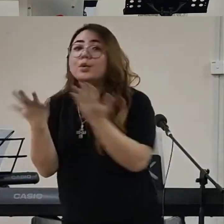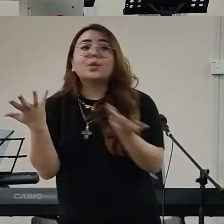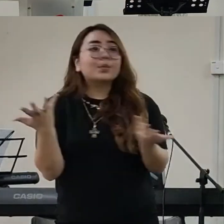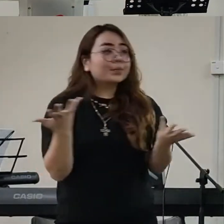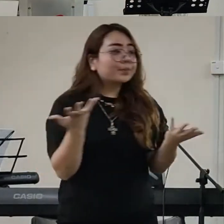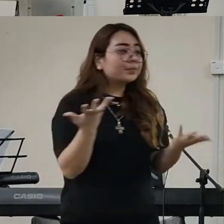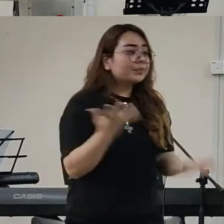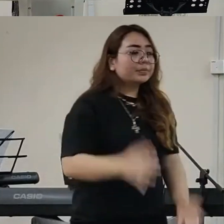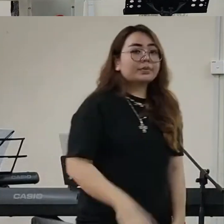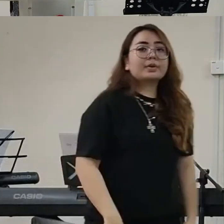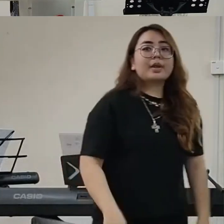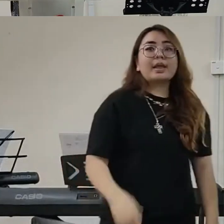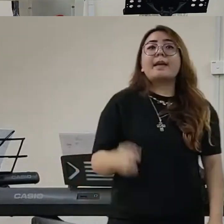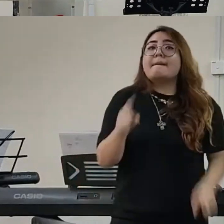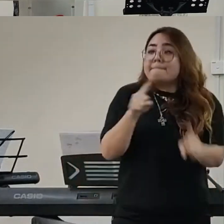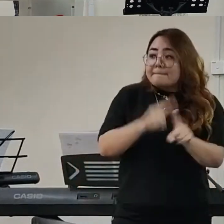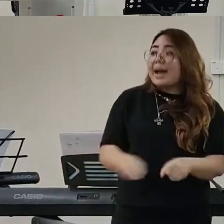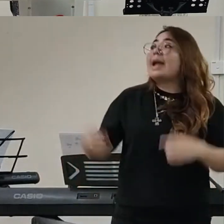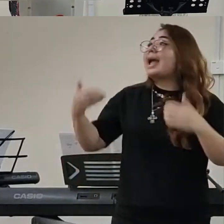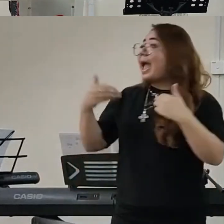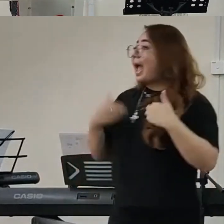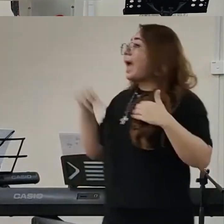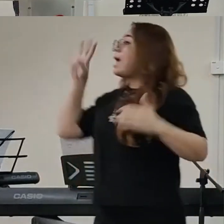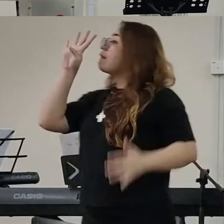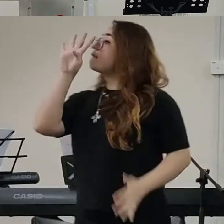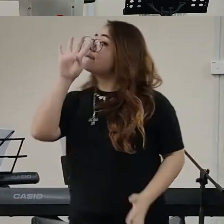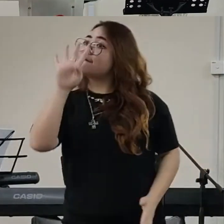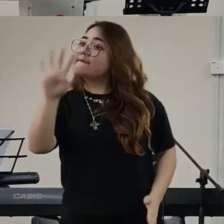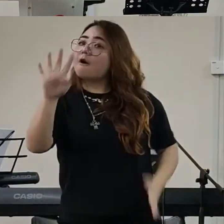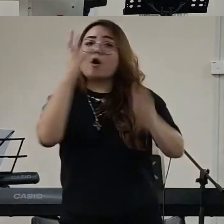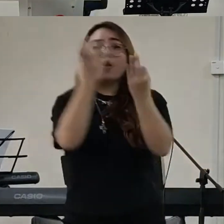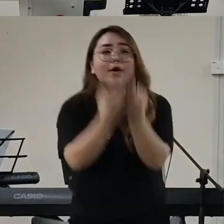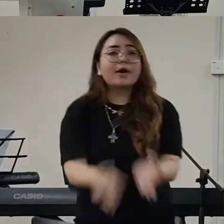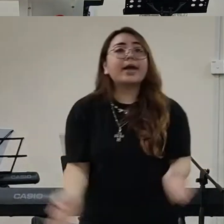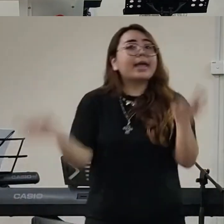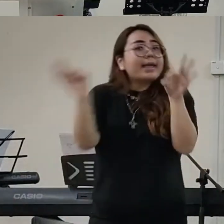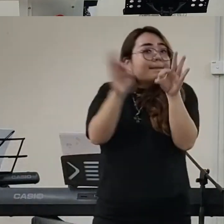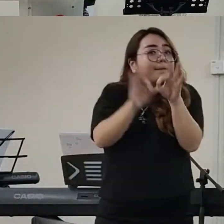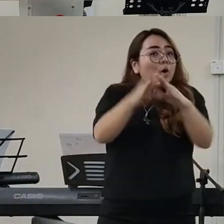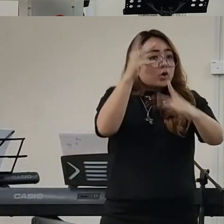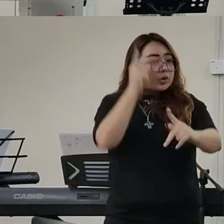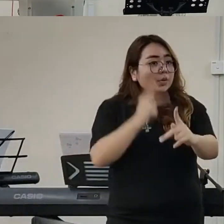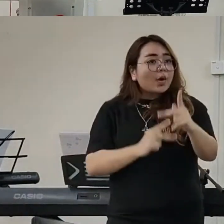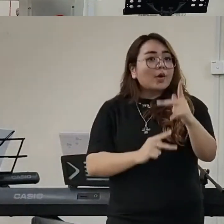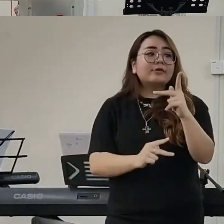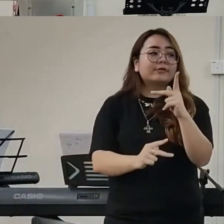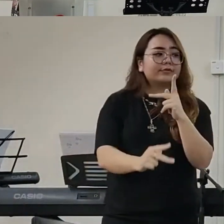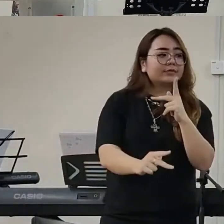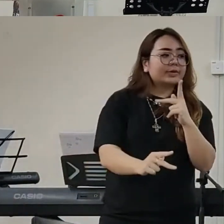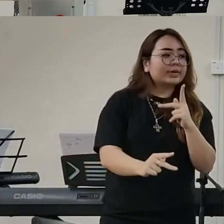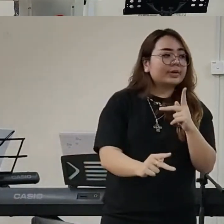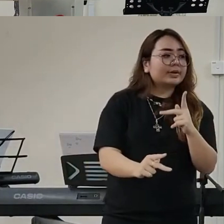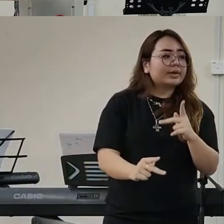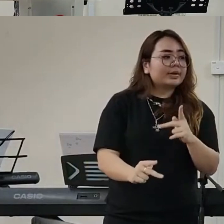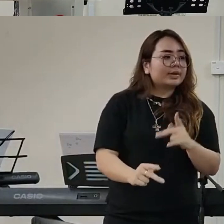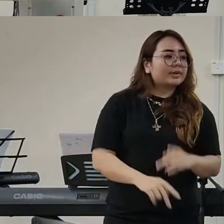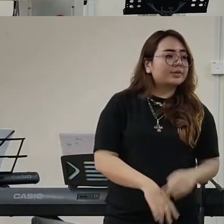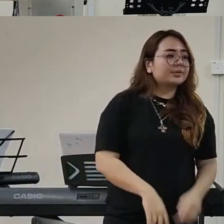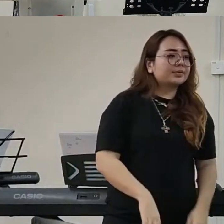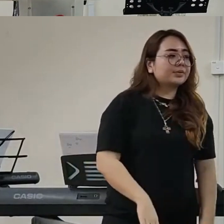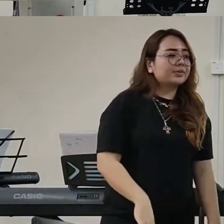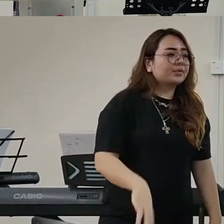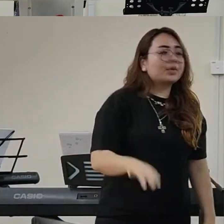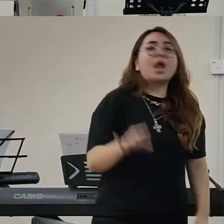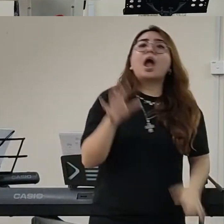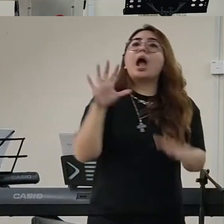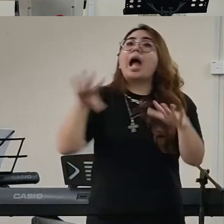four major prophets. The books are known as five major prophetic books. But how many prophets are there in